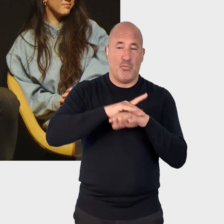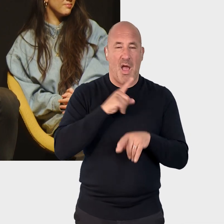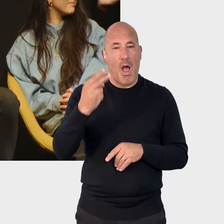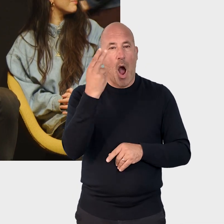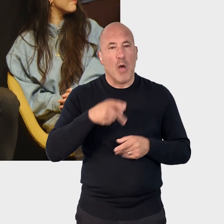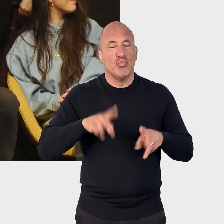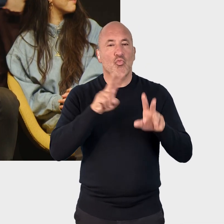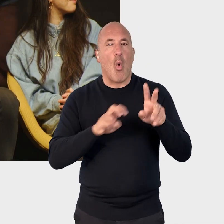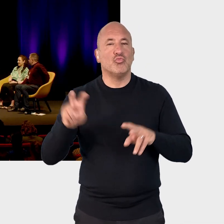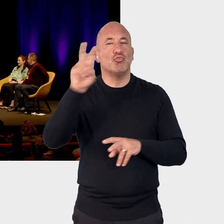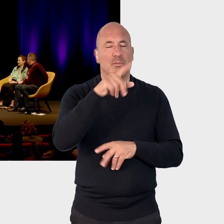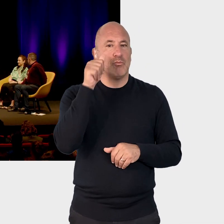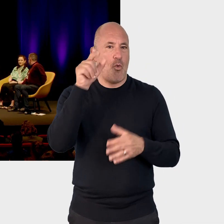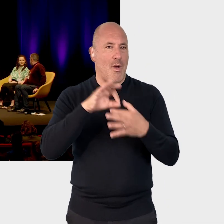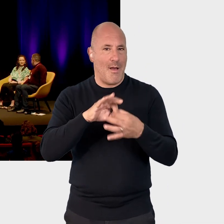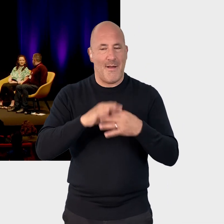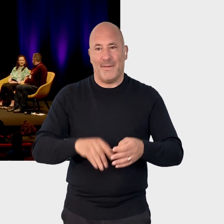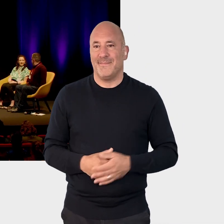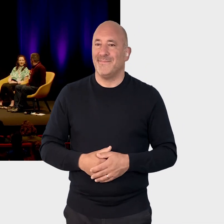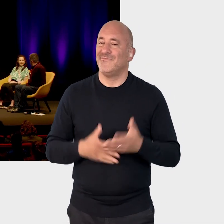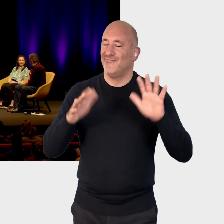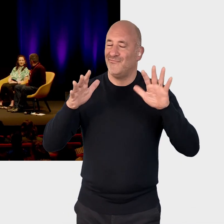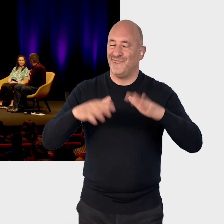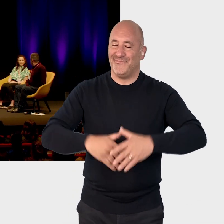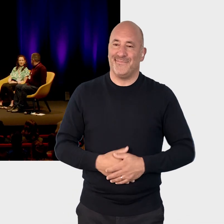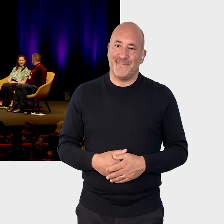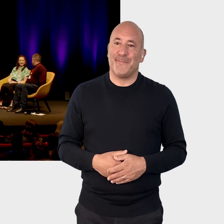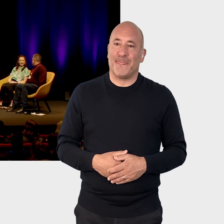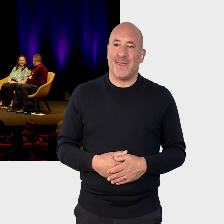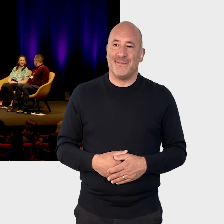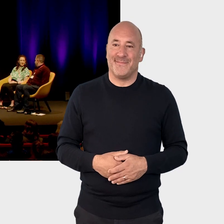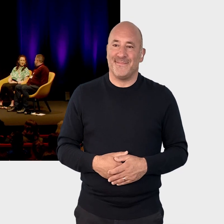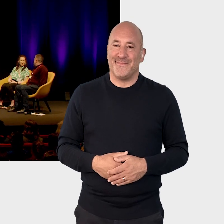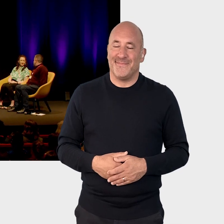Places projects across the country on the art road trip.